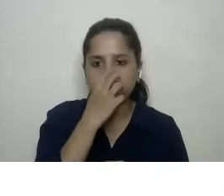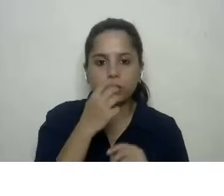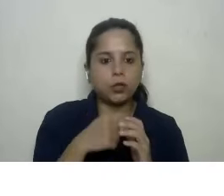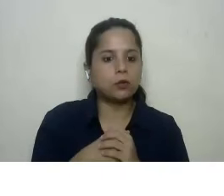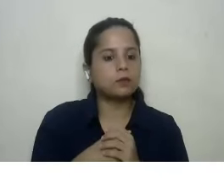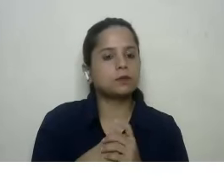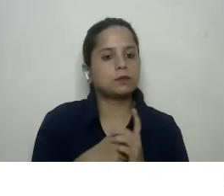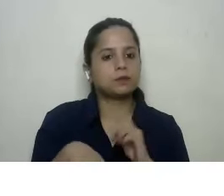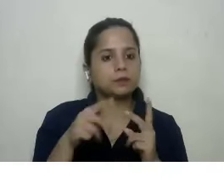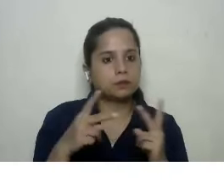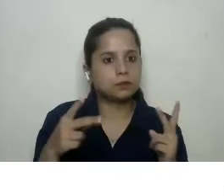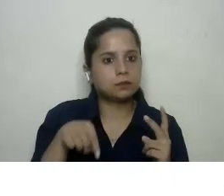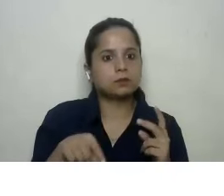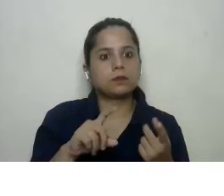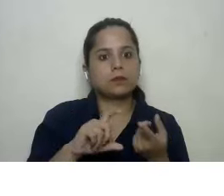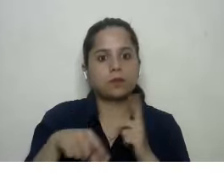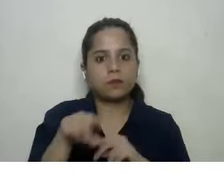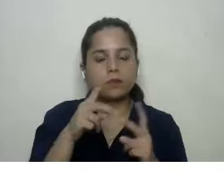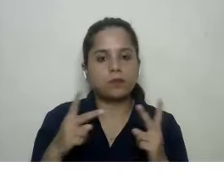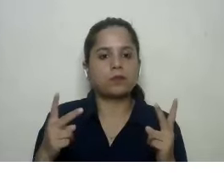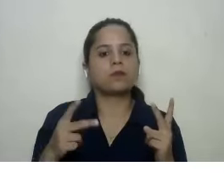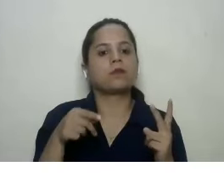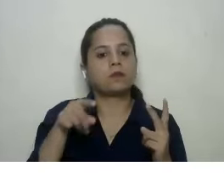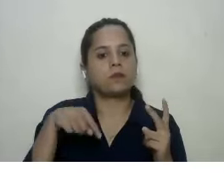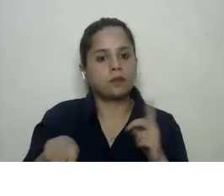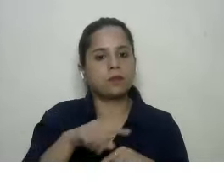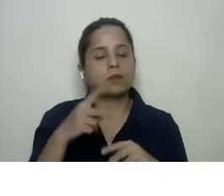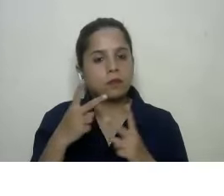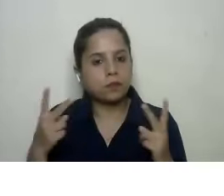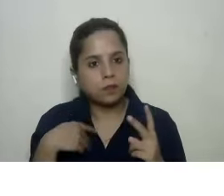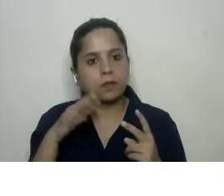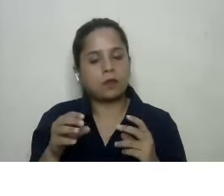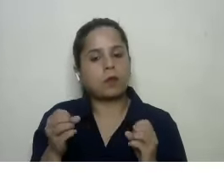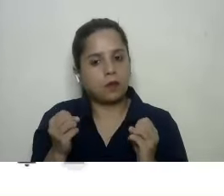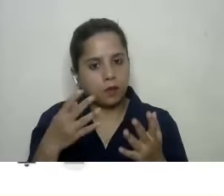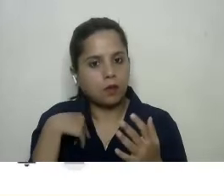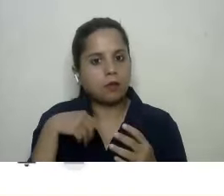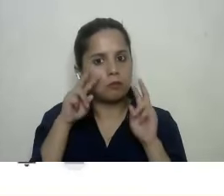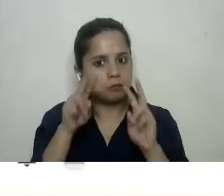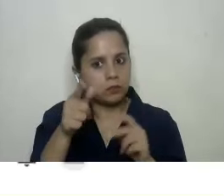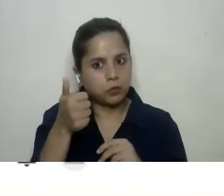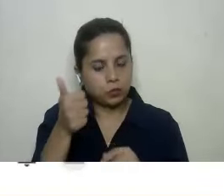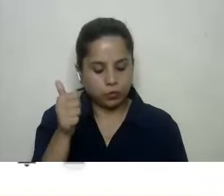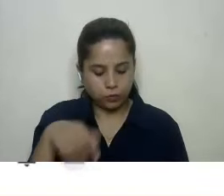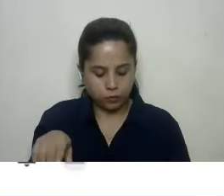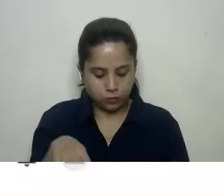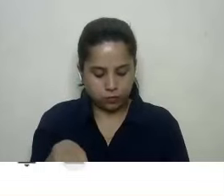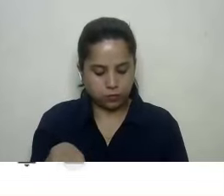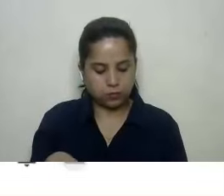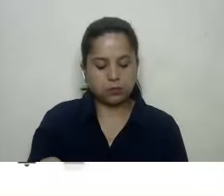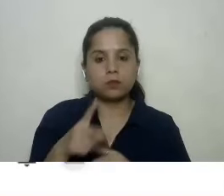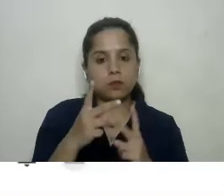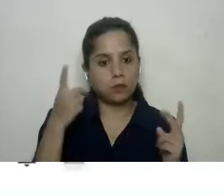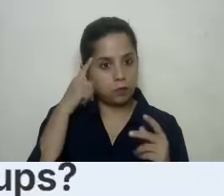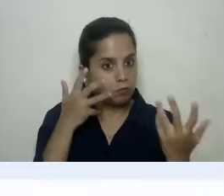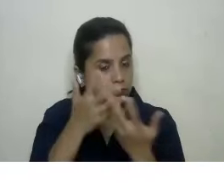of videos come up. And the first one itself catches my attention. Are you a good listener? I think that would be appropriate for